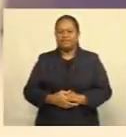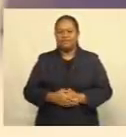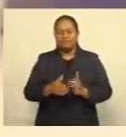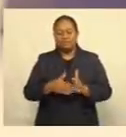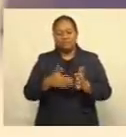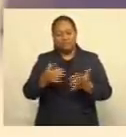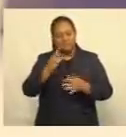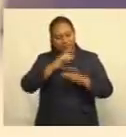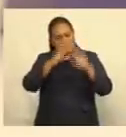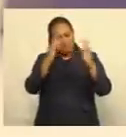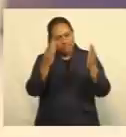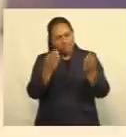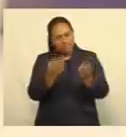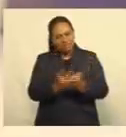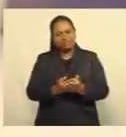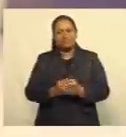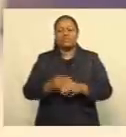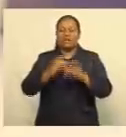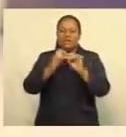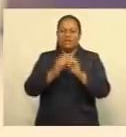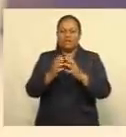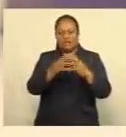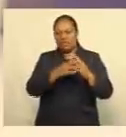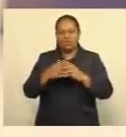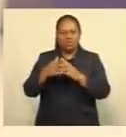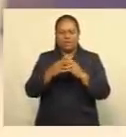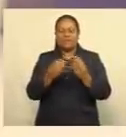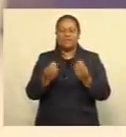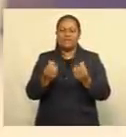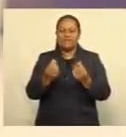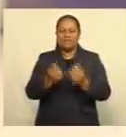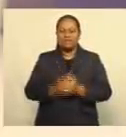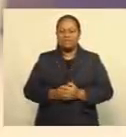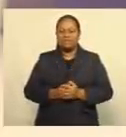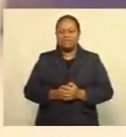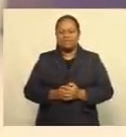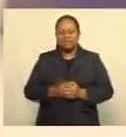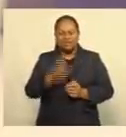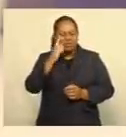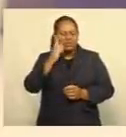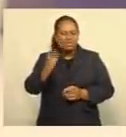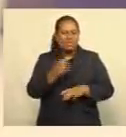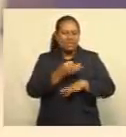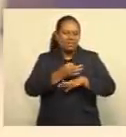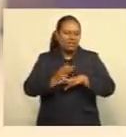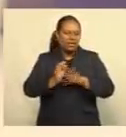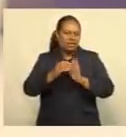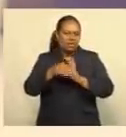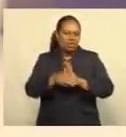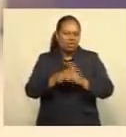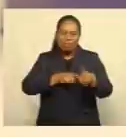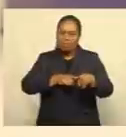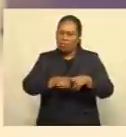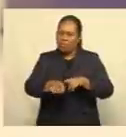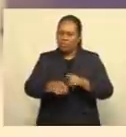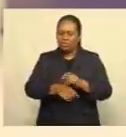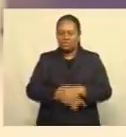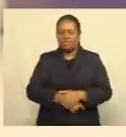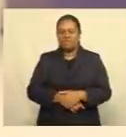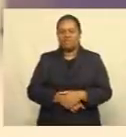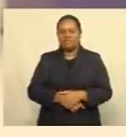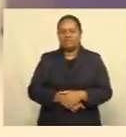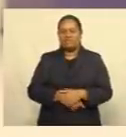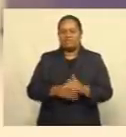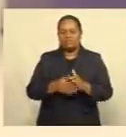globally at the greenback, the US dollar extended its slide early today to reach fresh monthly lows against most major rivals, but